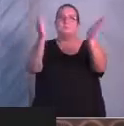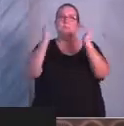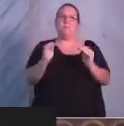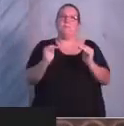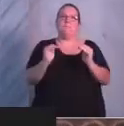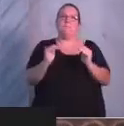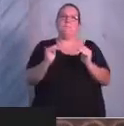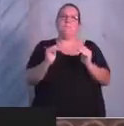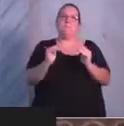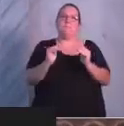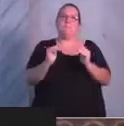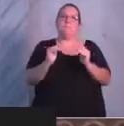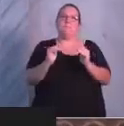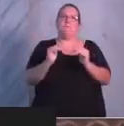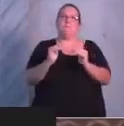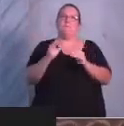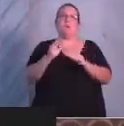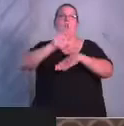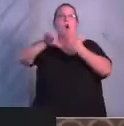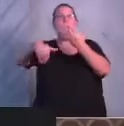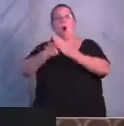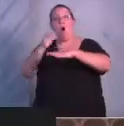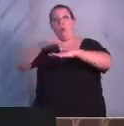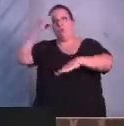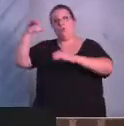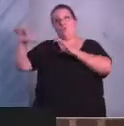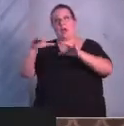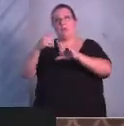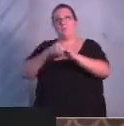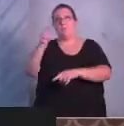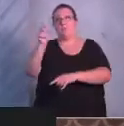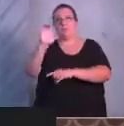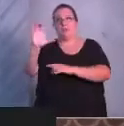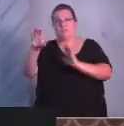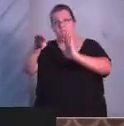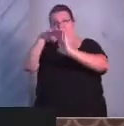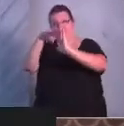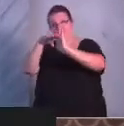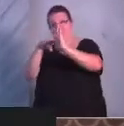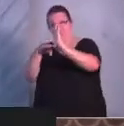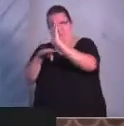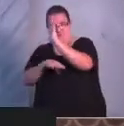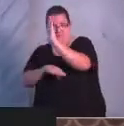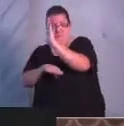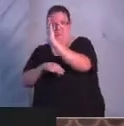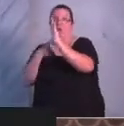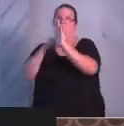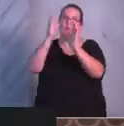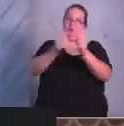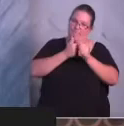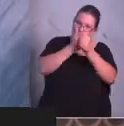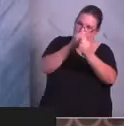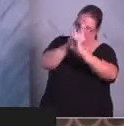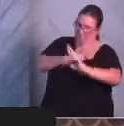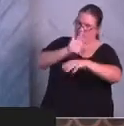to enact all calls of action that is outlined in the Reconciliation Commission and the Missing and